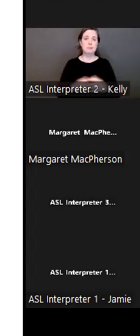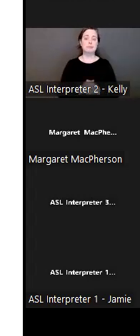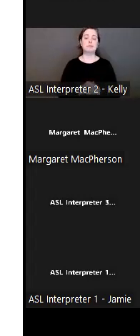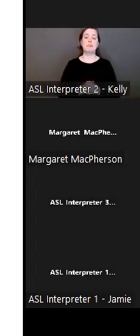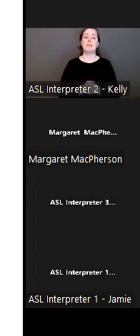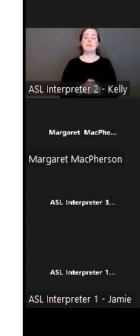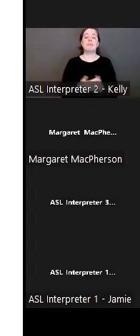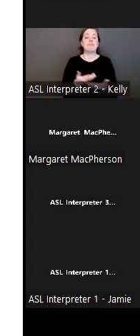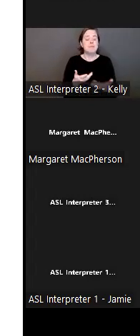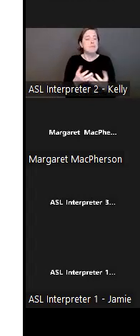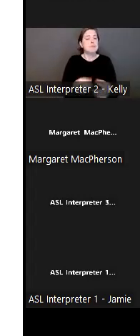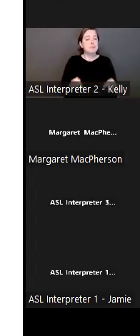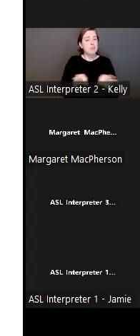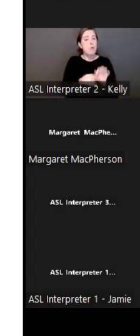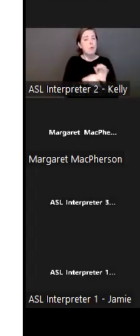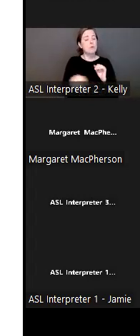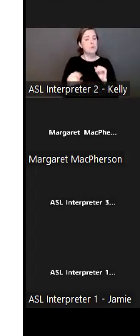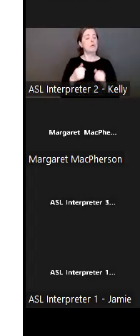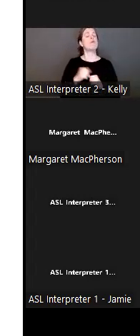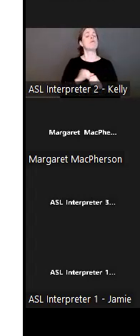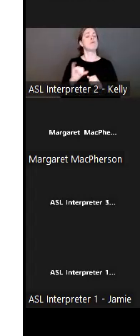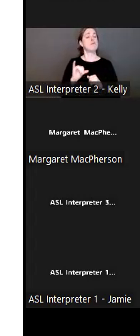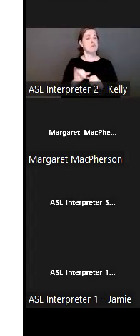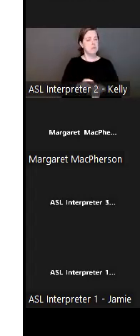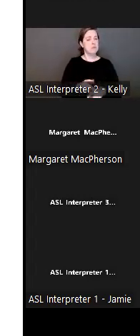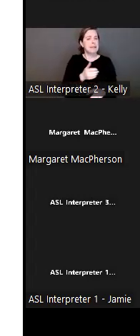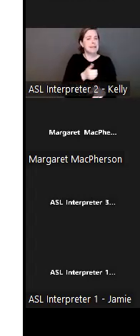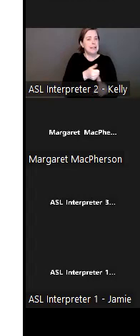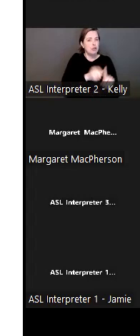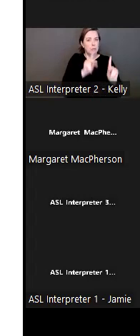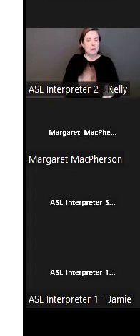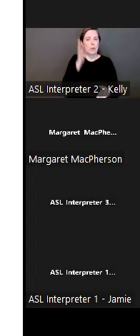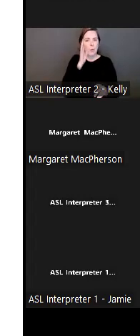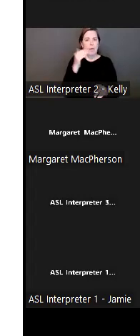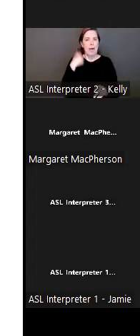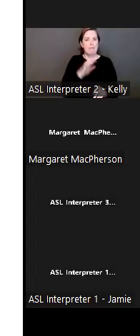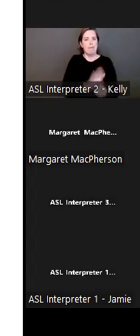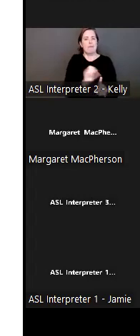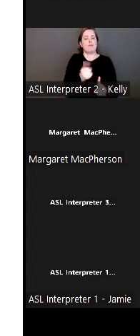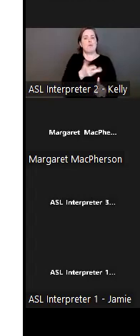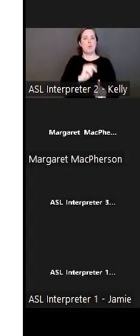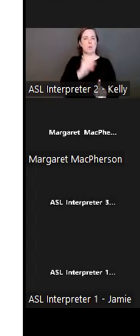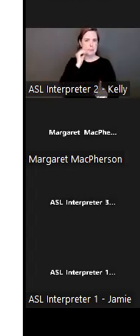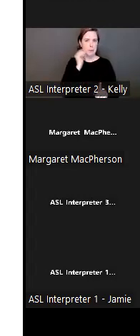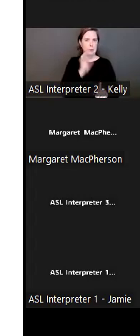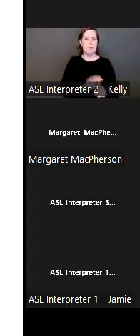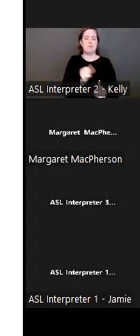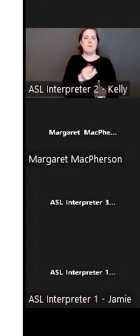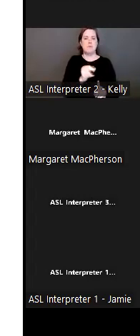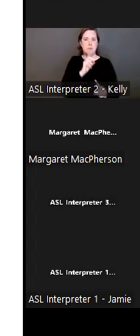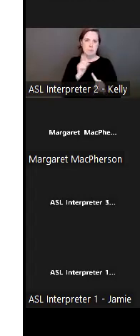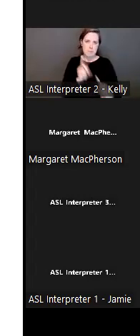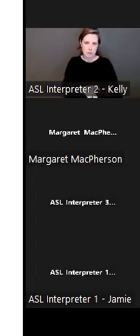different responses to traumatic events and traumatic experiences. But one point is this is more than just